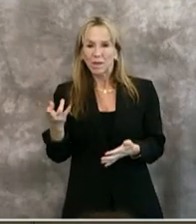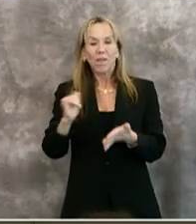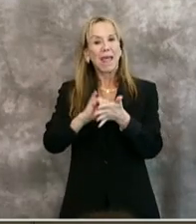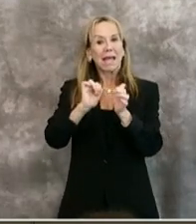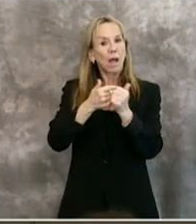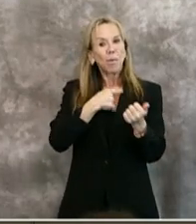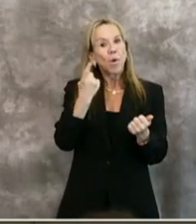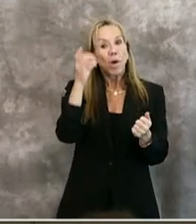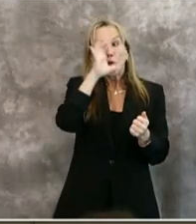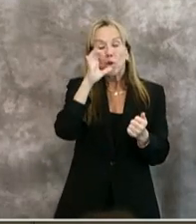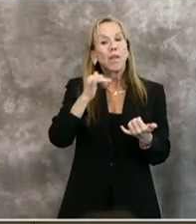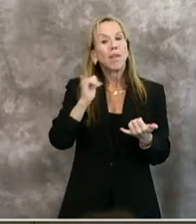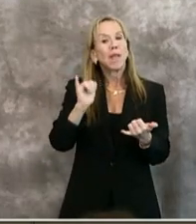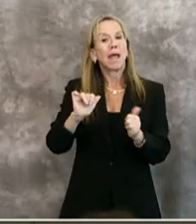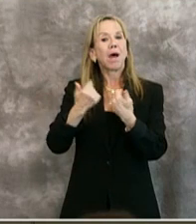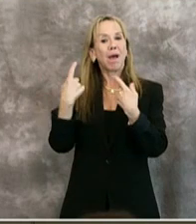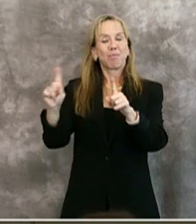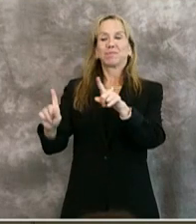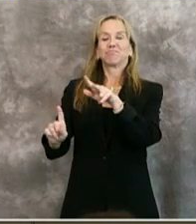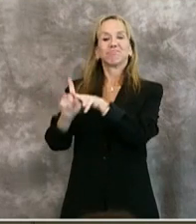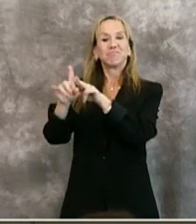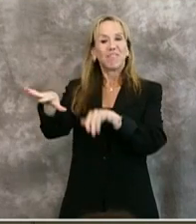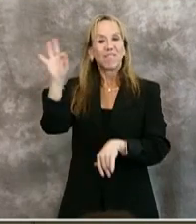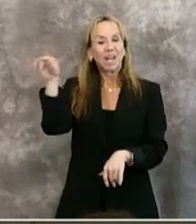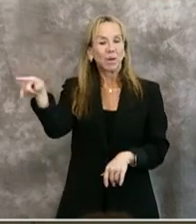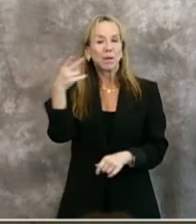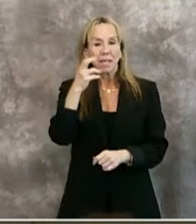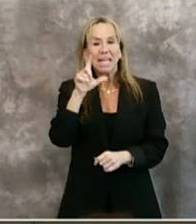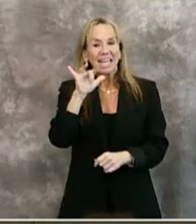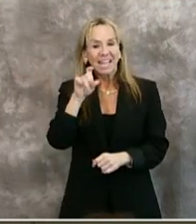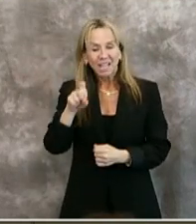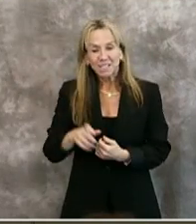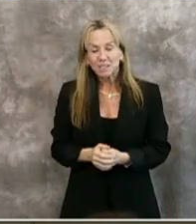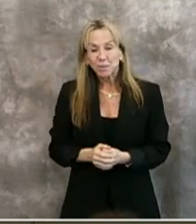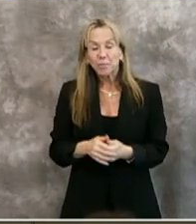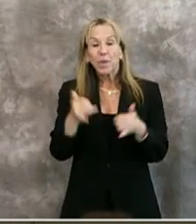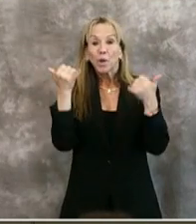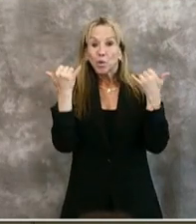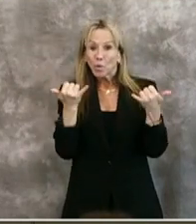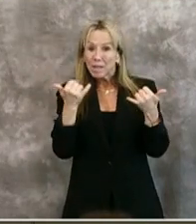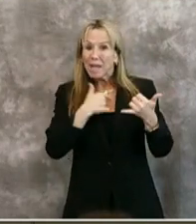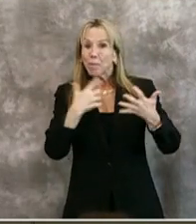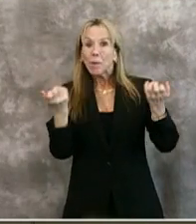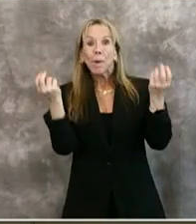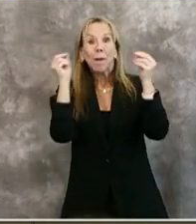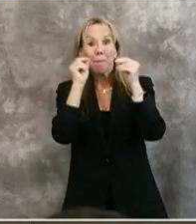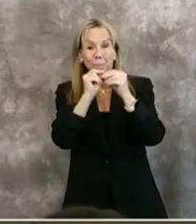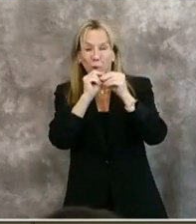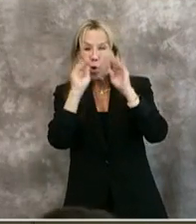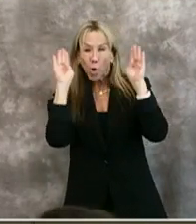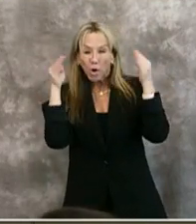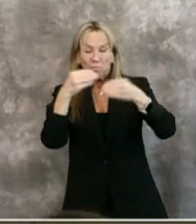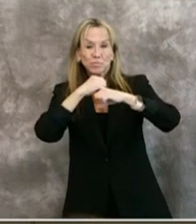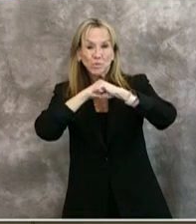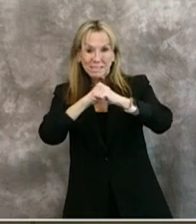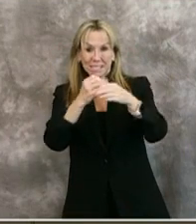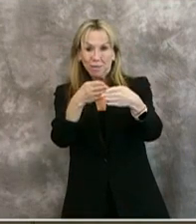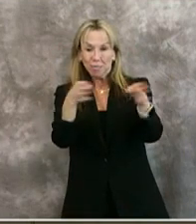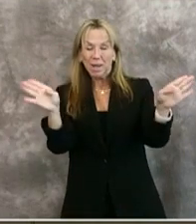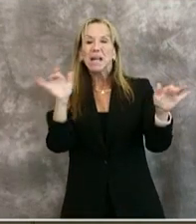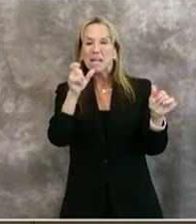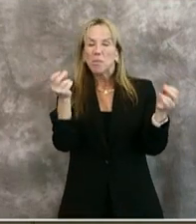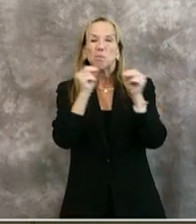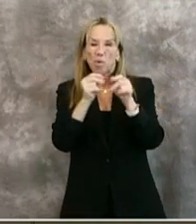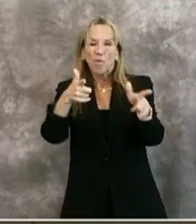Helix. To best protect the public health, our focus now is moving to faster tests, and as Supervisor